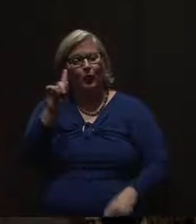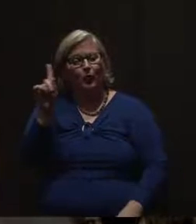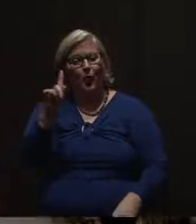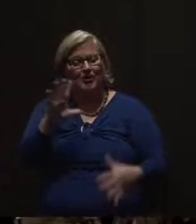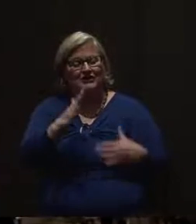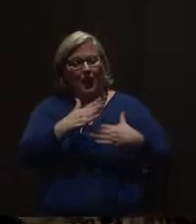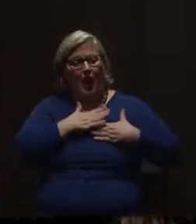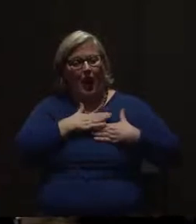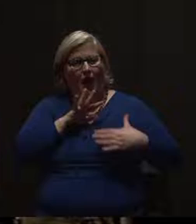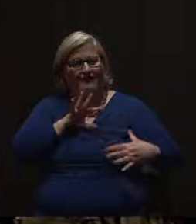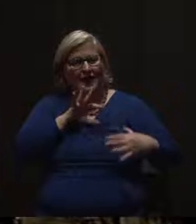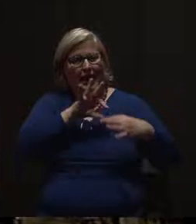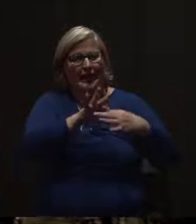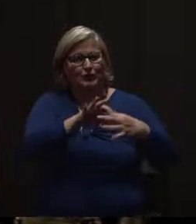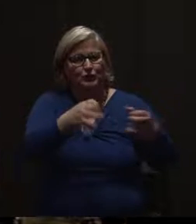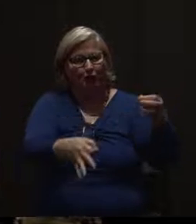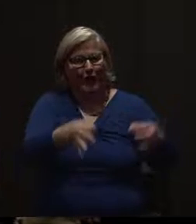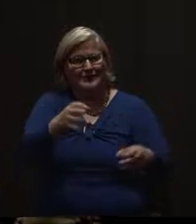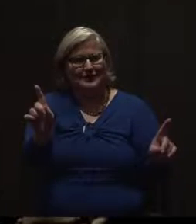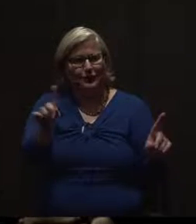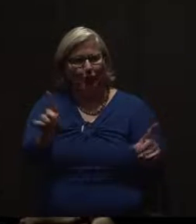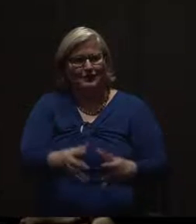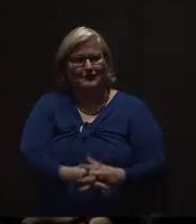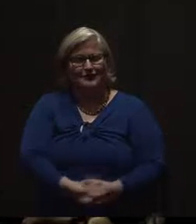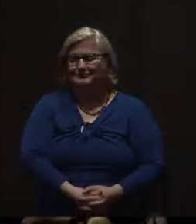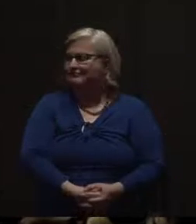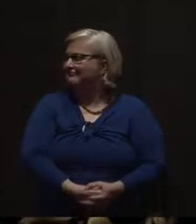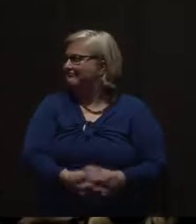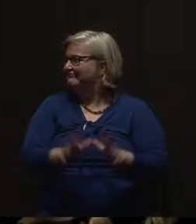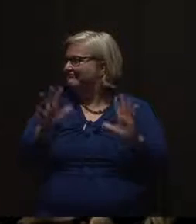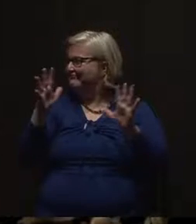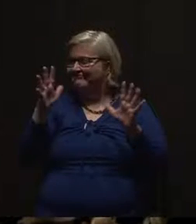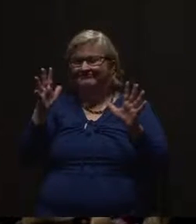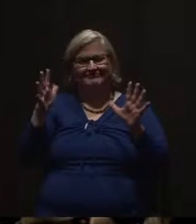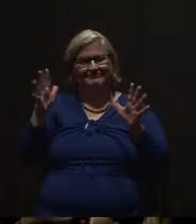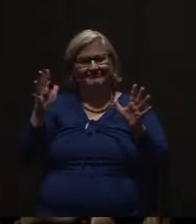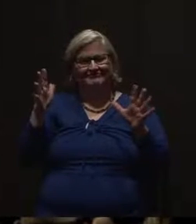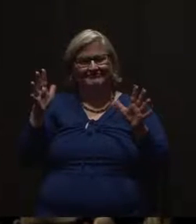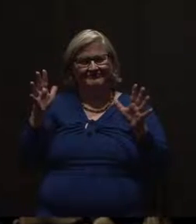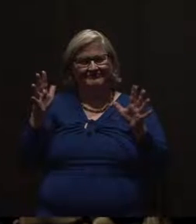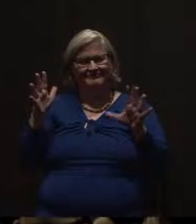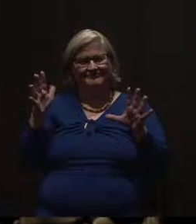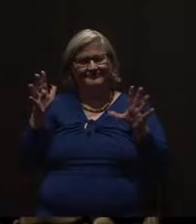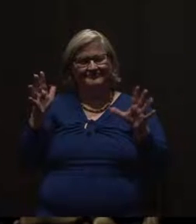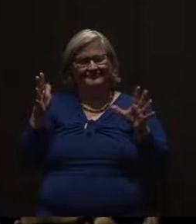Got to Do with It? Mithu, the floor is yours.